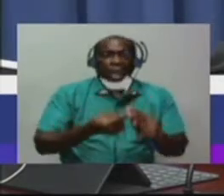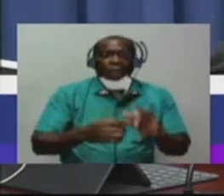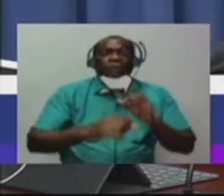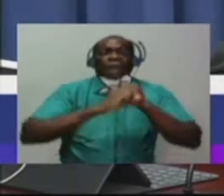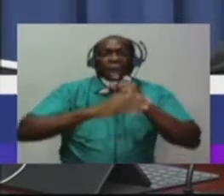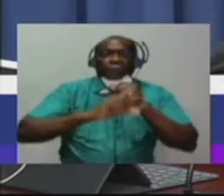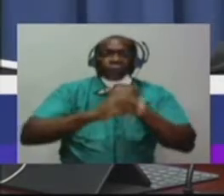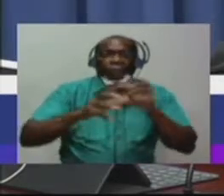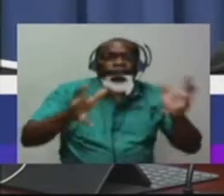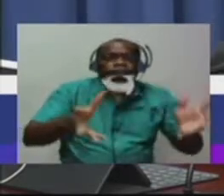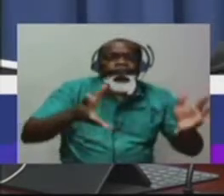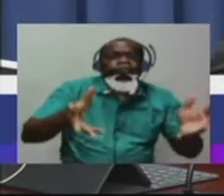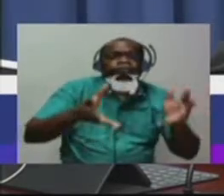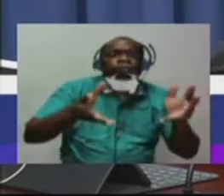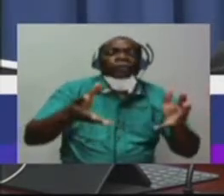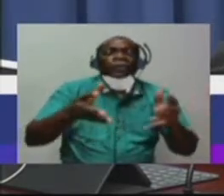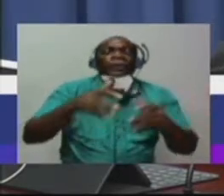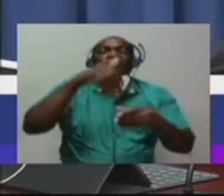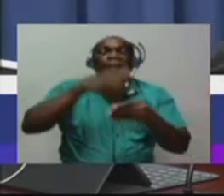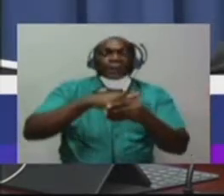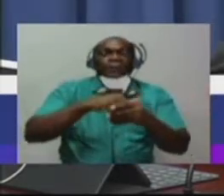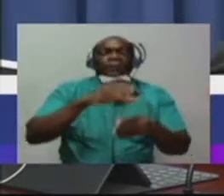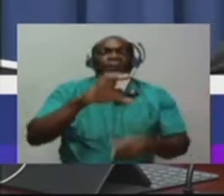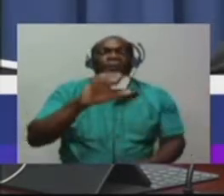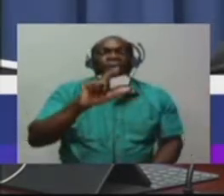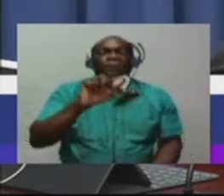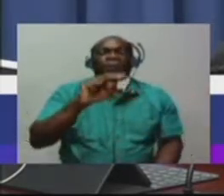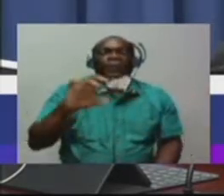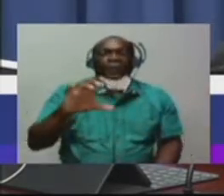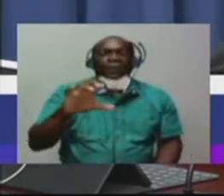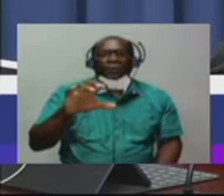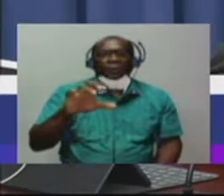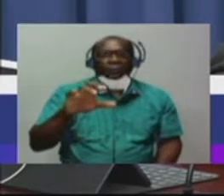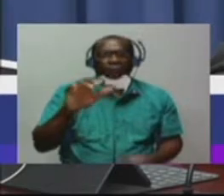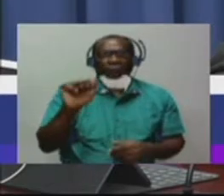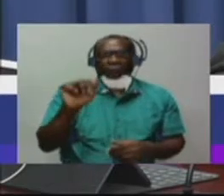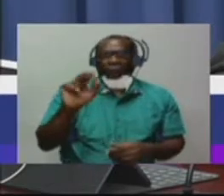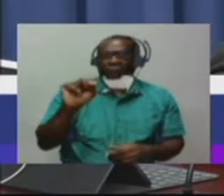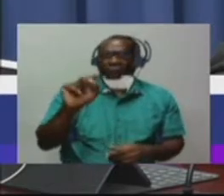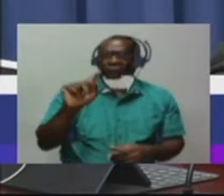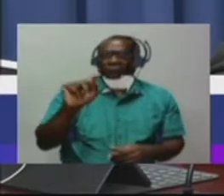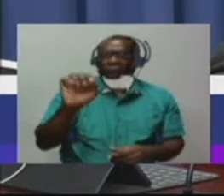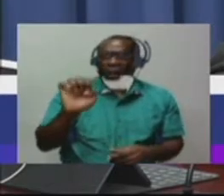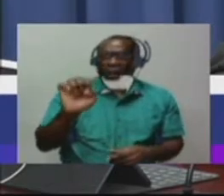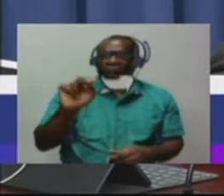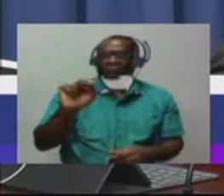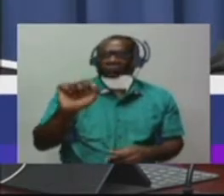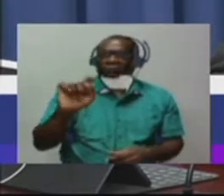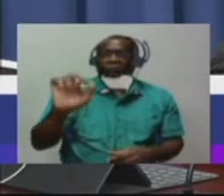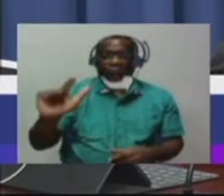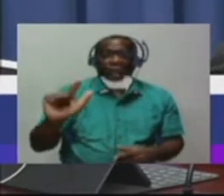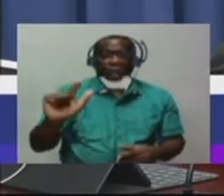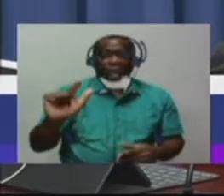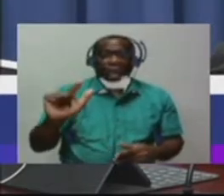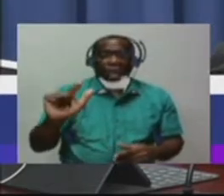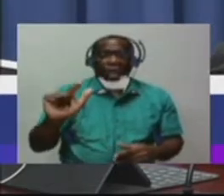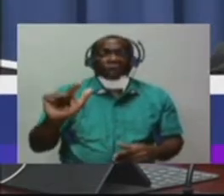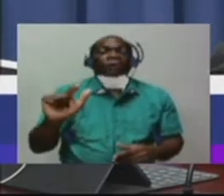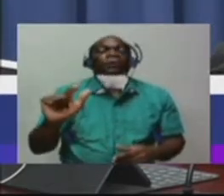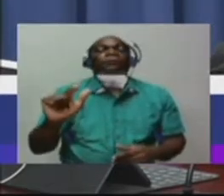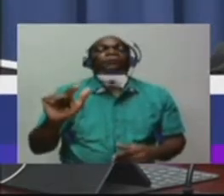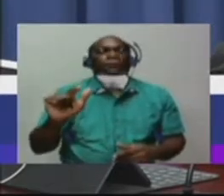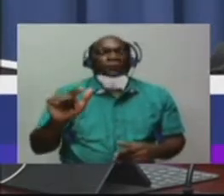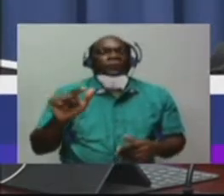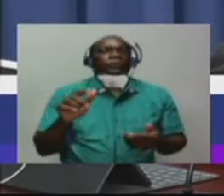where we hope to cover 93% of our pregnant population. The other 7 to 8% will be covered